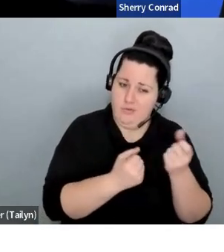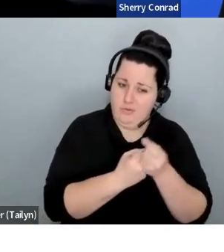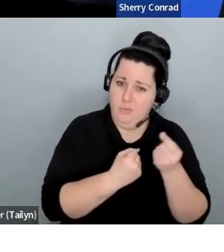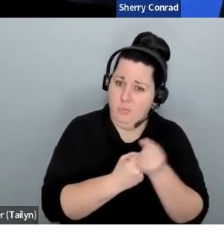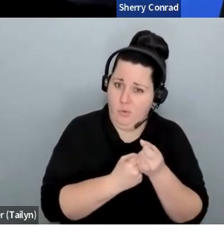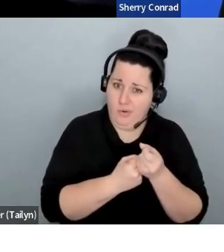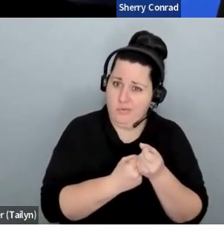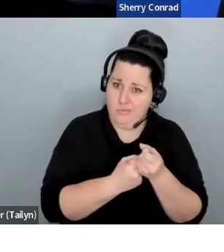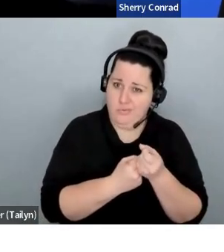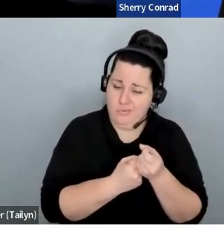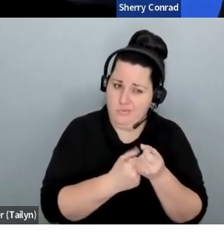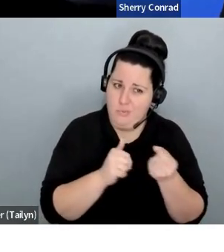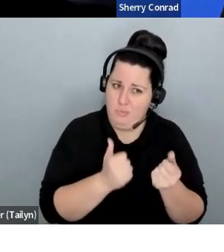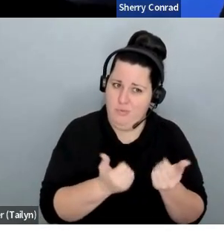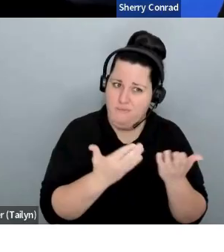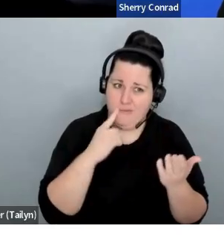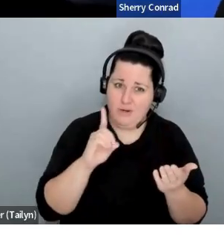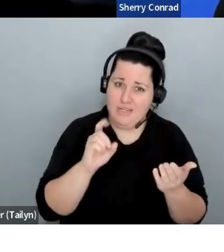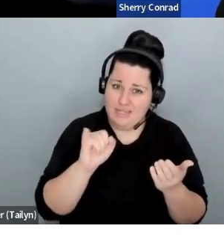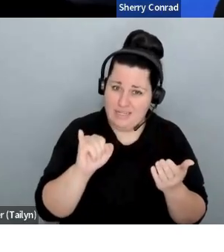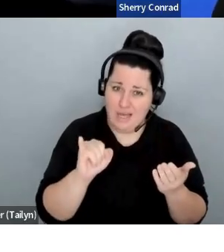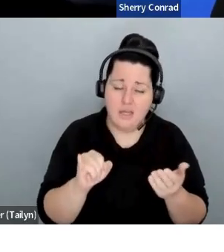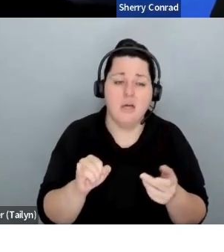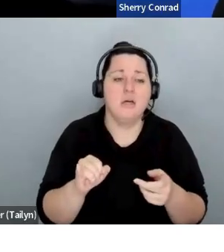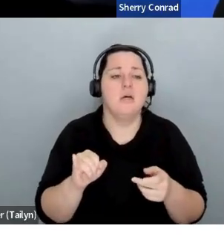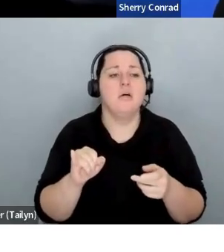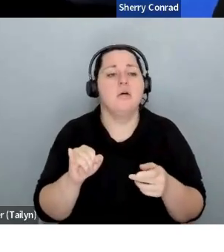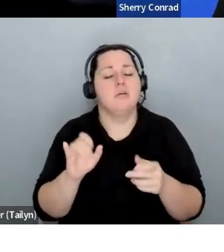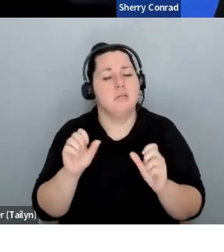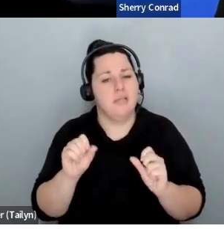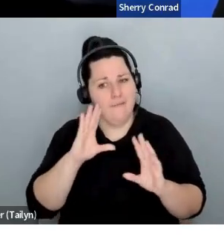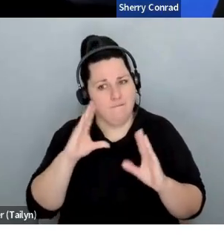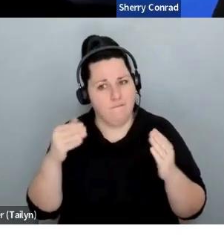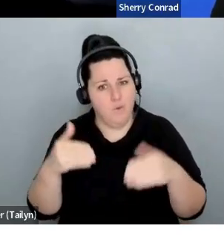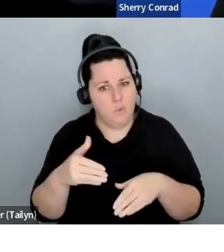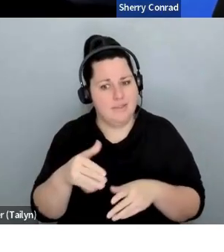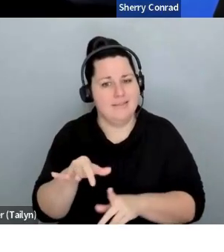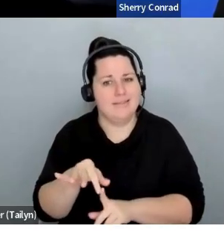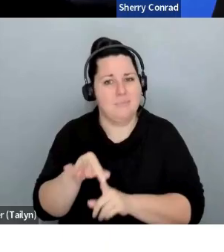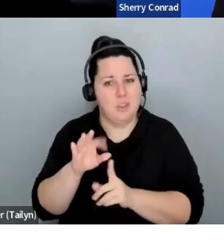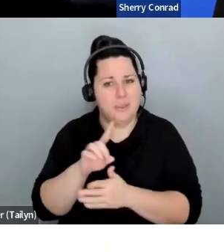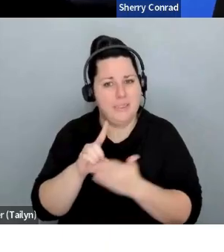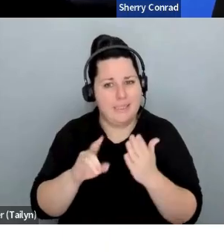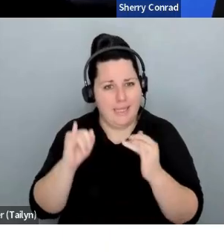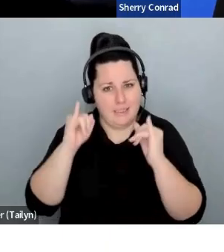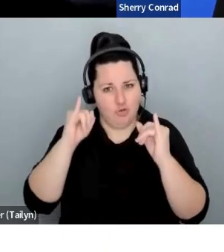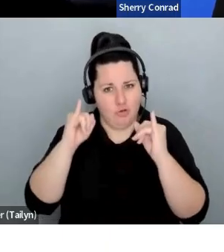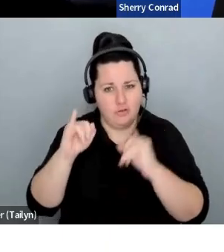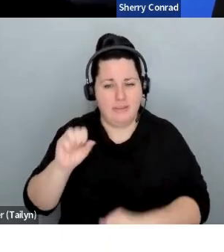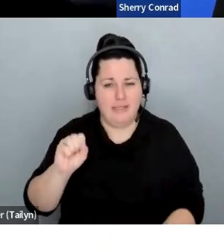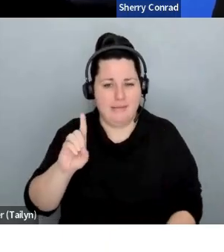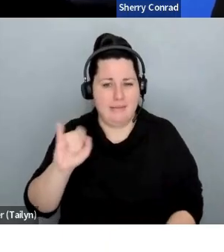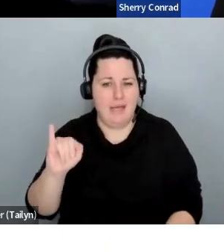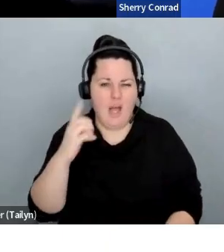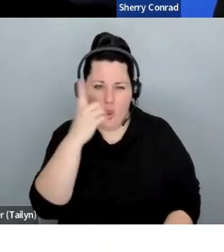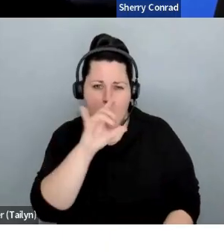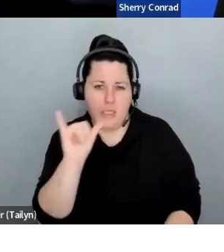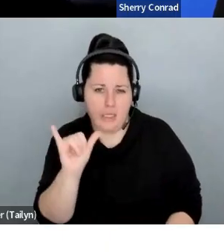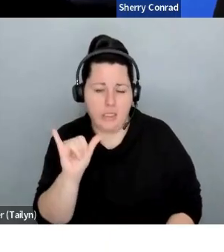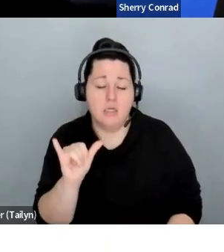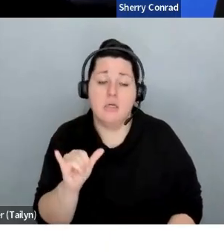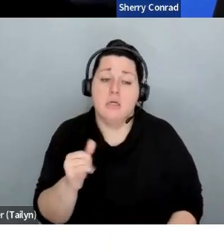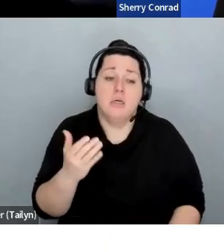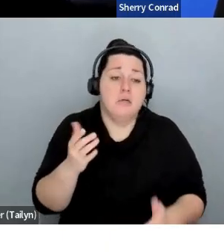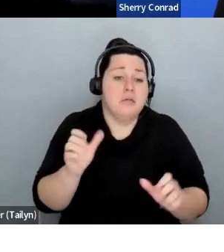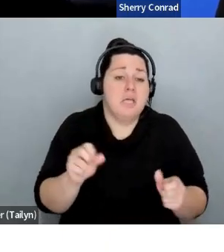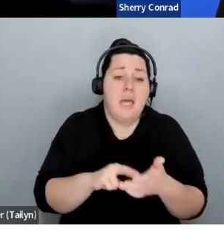provided to students who are dual sensory impaired that we focus in on what specially designed instruction looks like. And that could